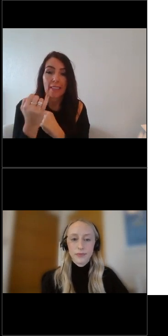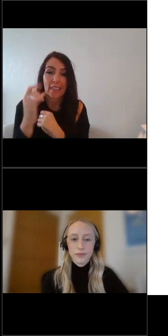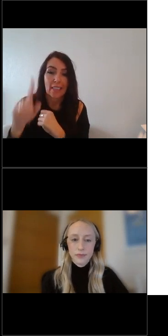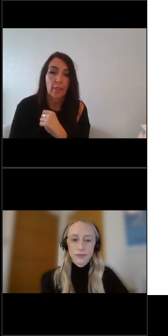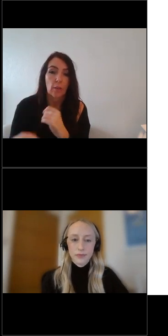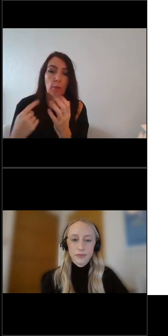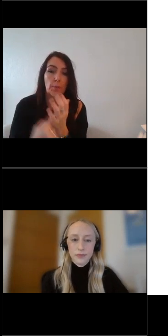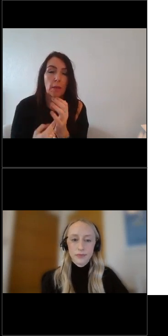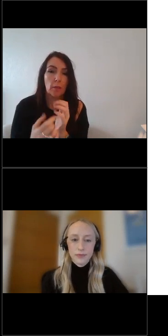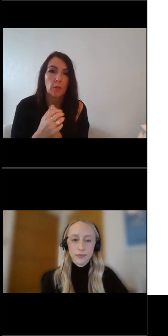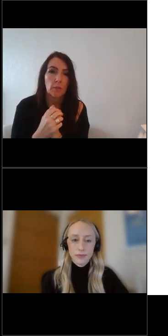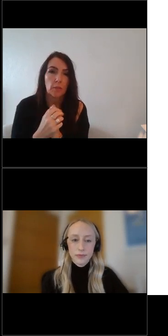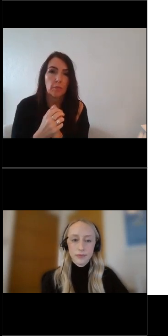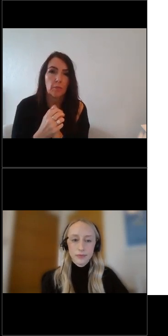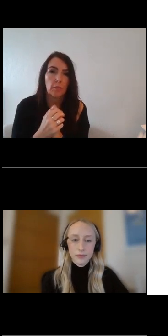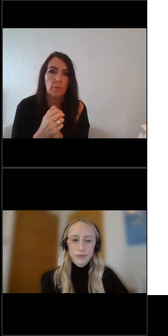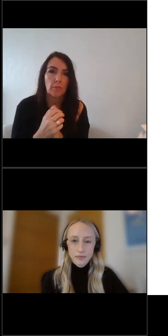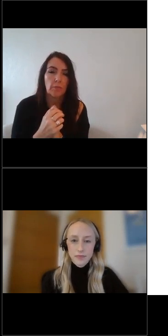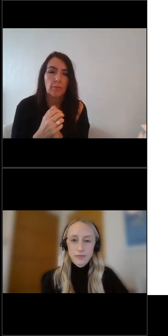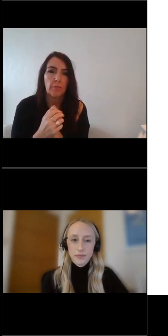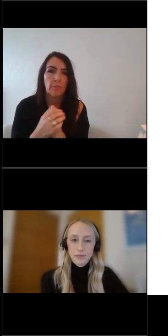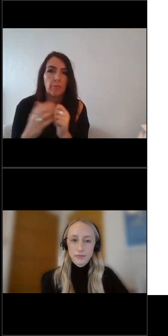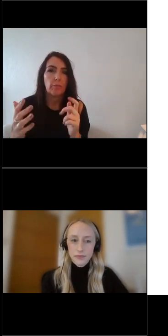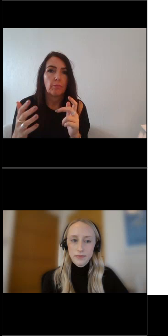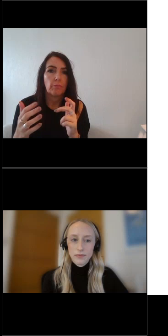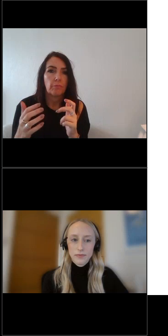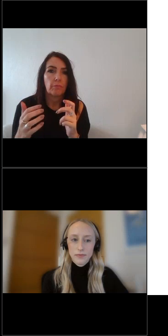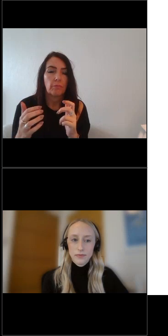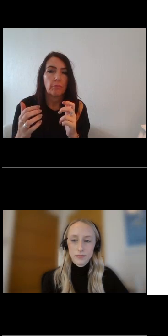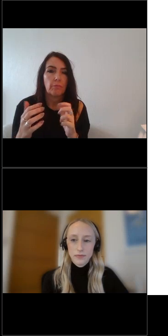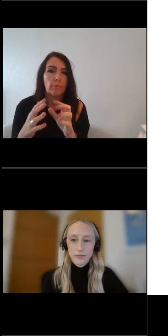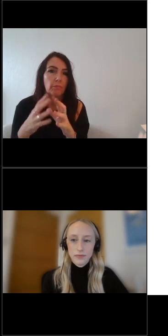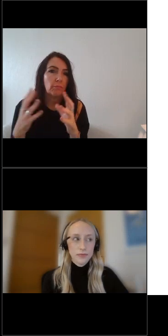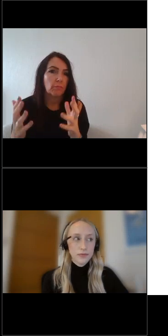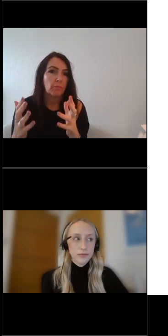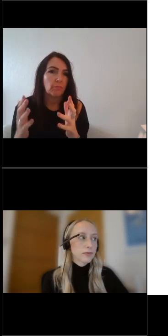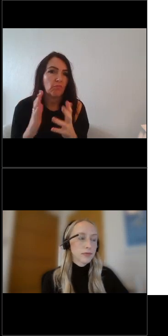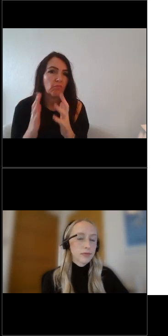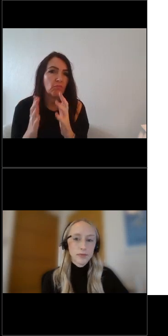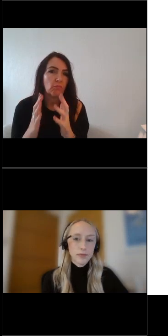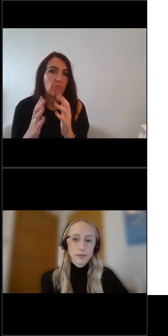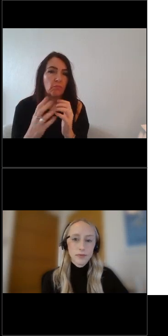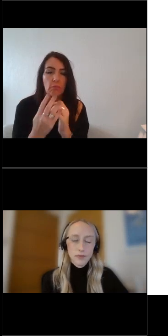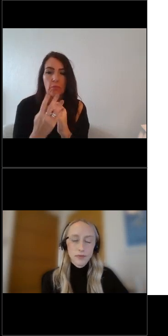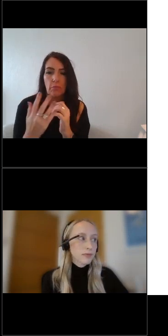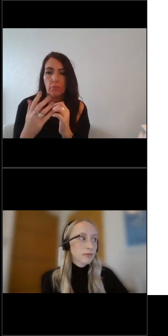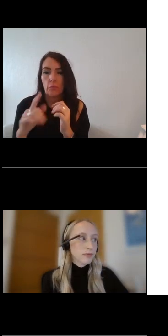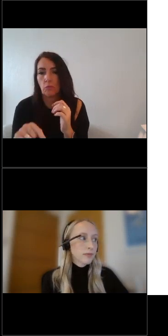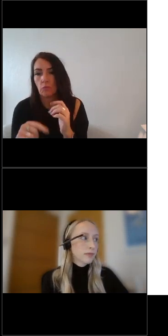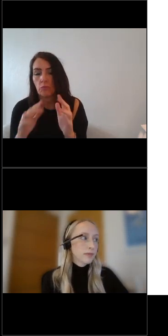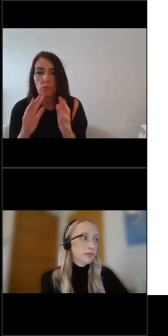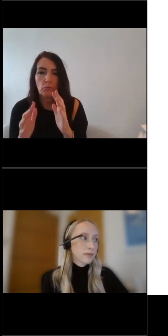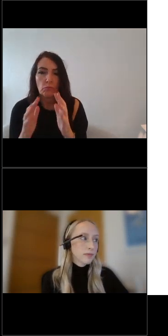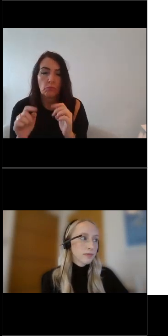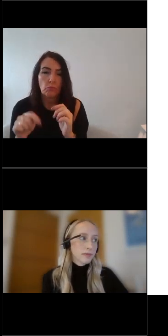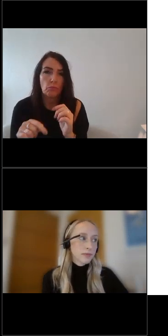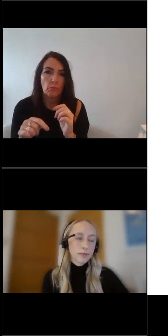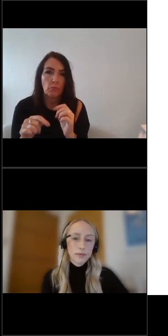£16,000. If you have a large truck, say a 26 ton or 44 ton, then